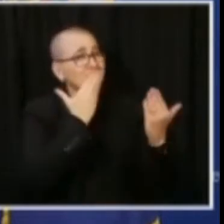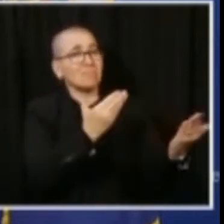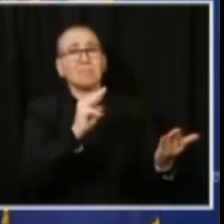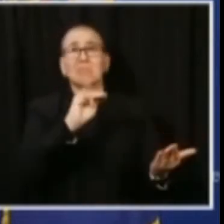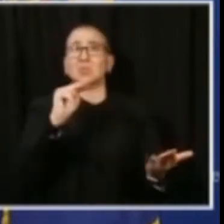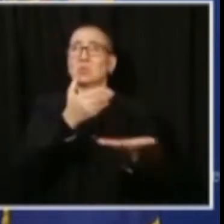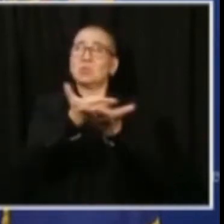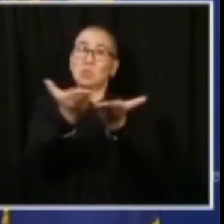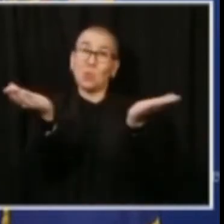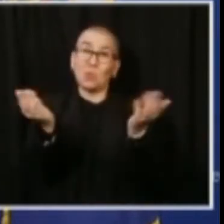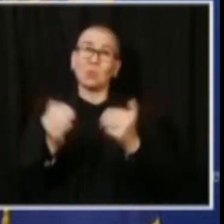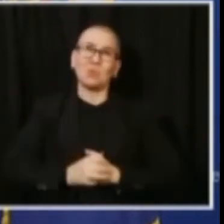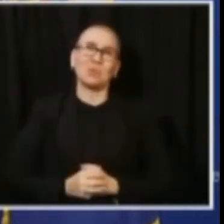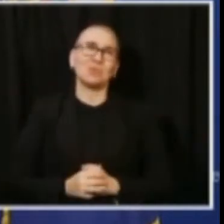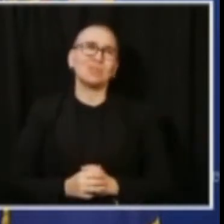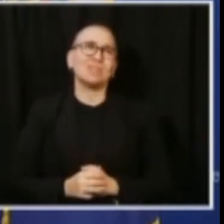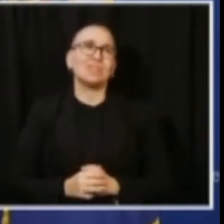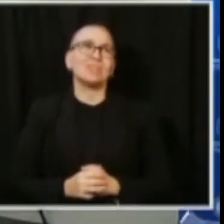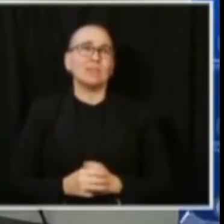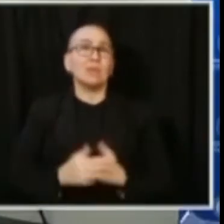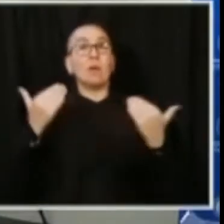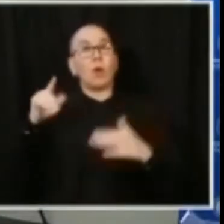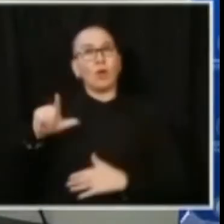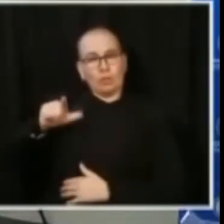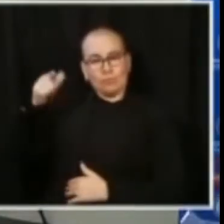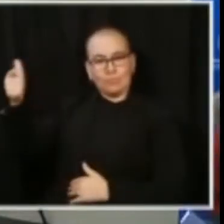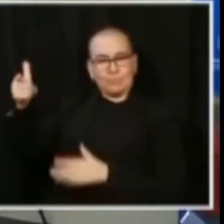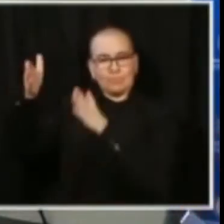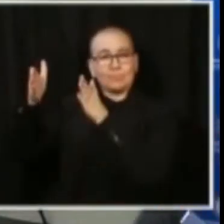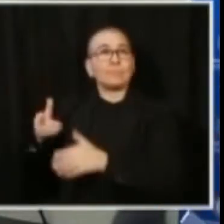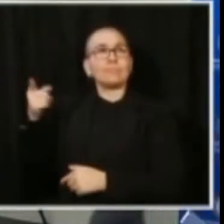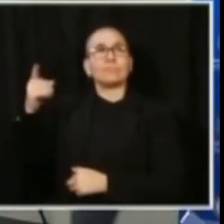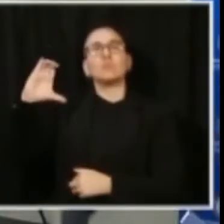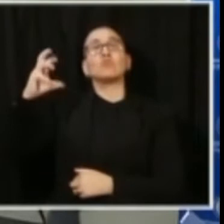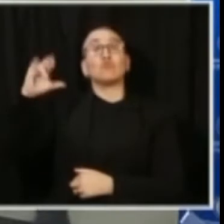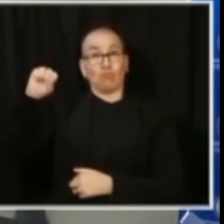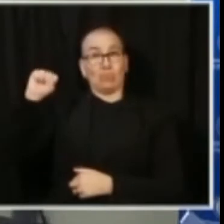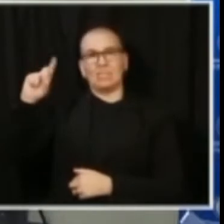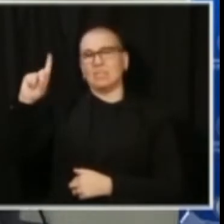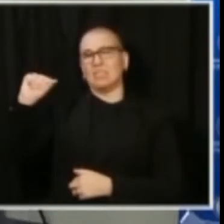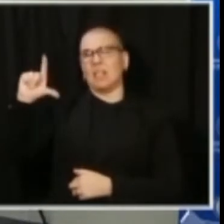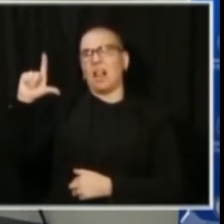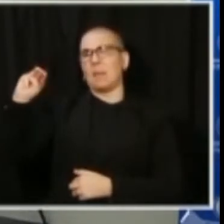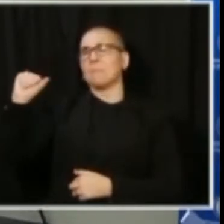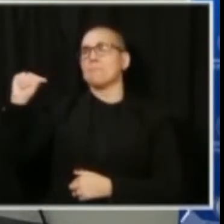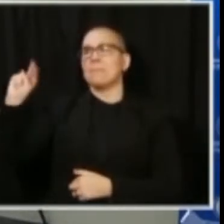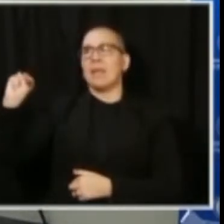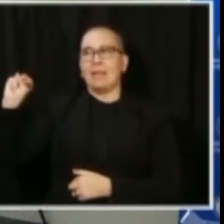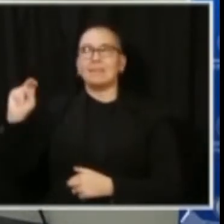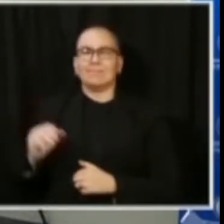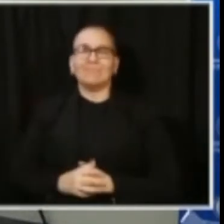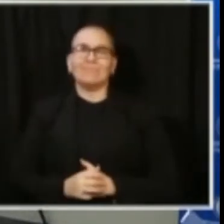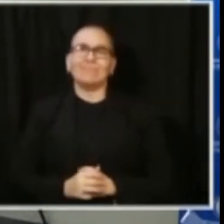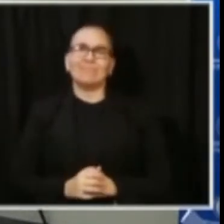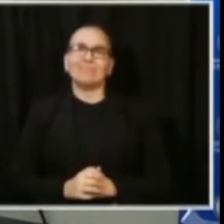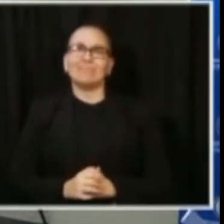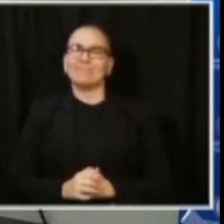Turn it over to Christine Dahlman, Springbrook. Give us the opportunity to say I have